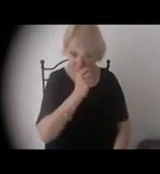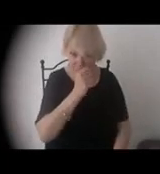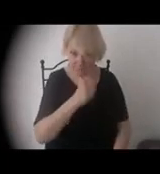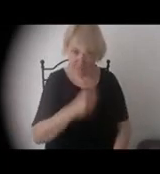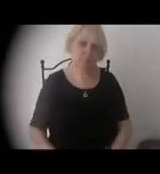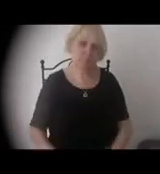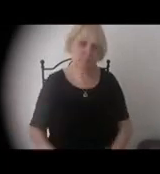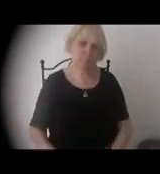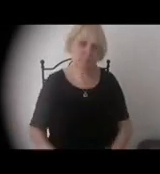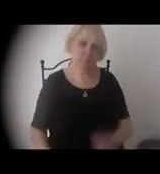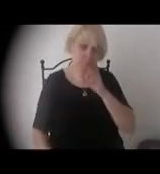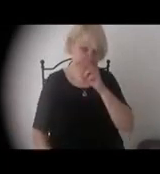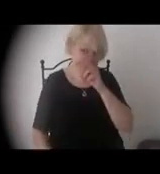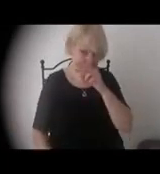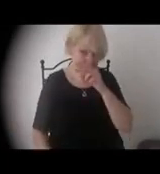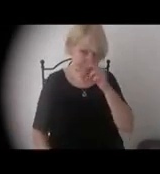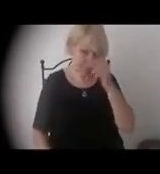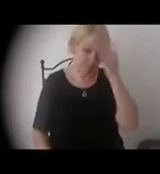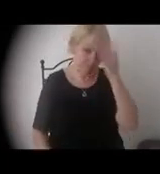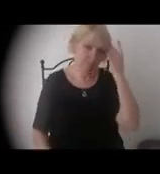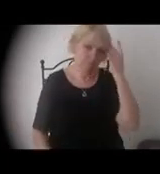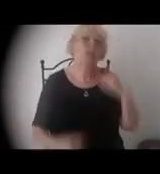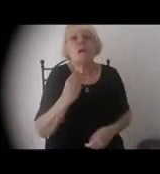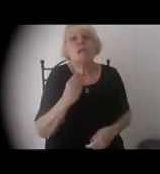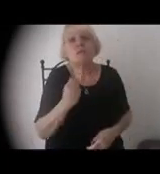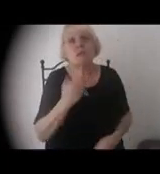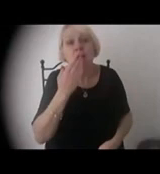Some are using Google Classrooms. So to